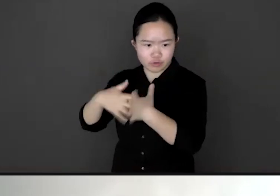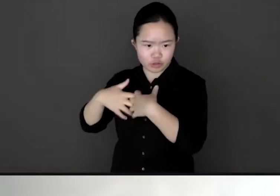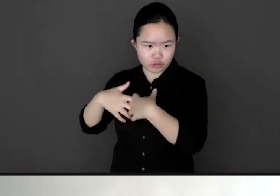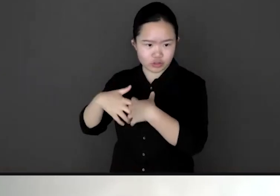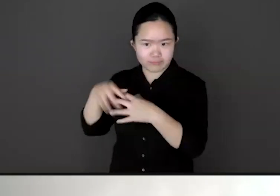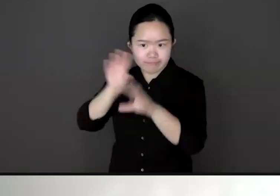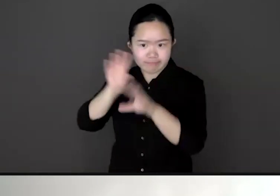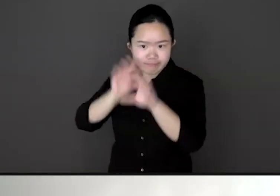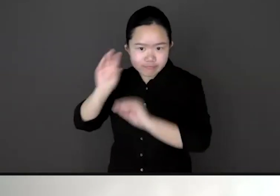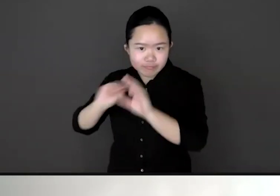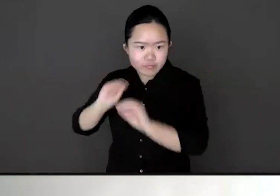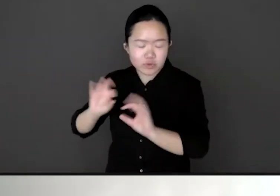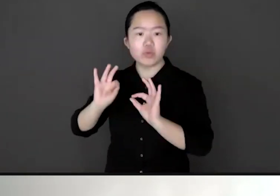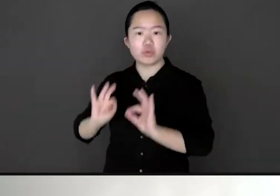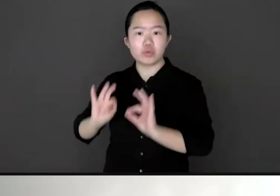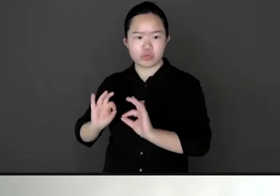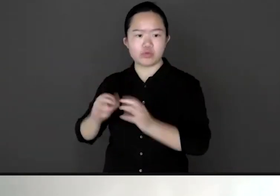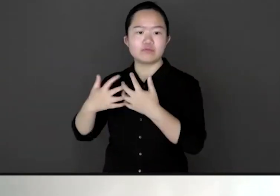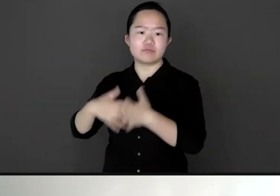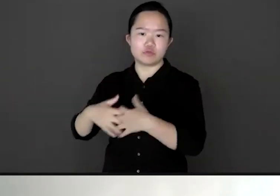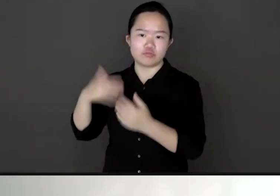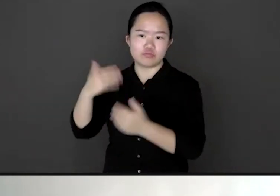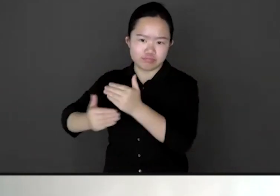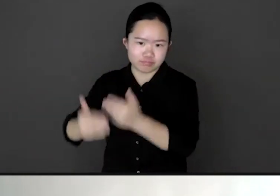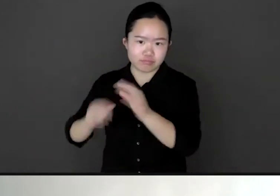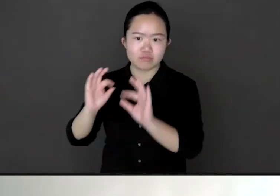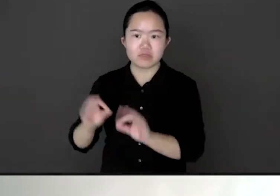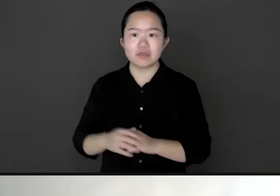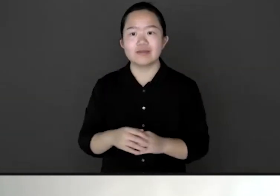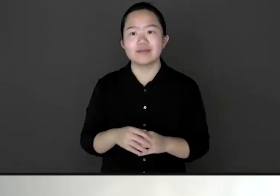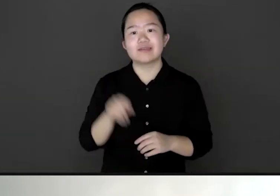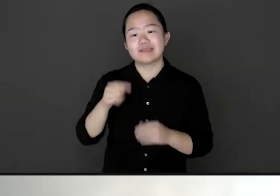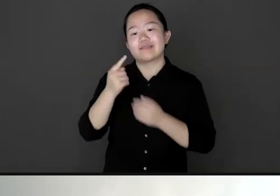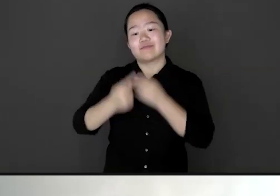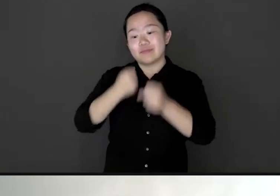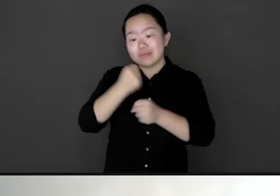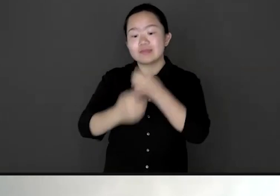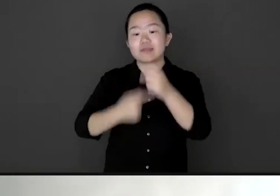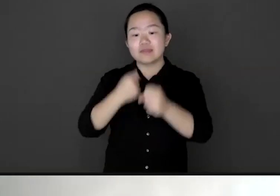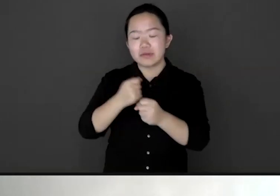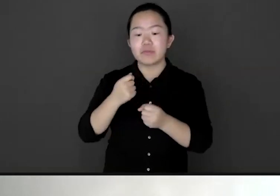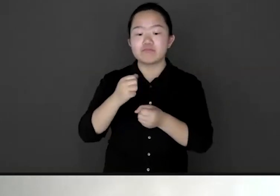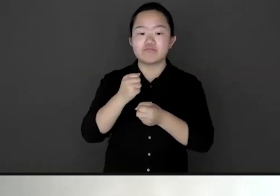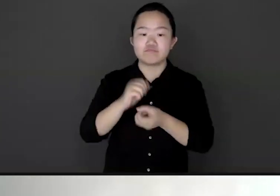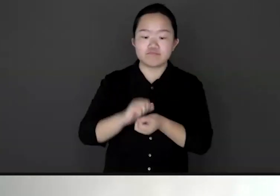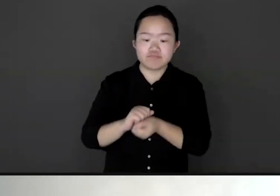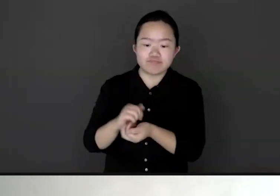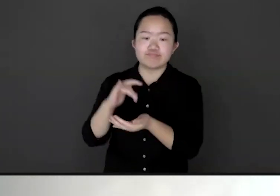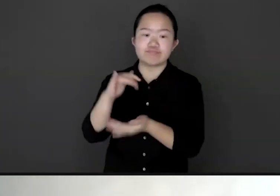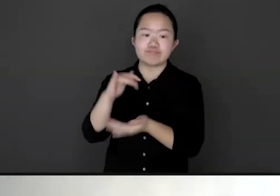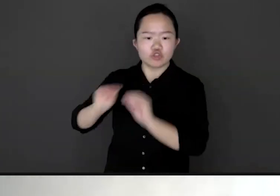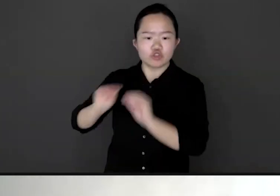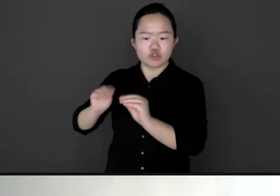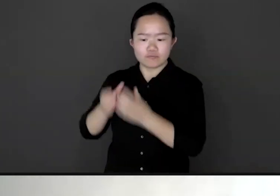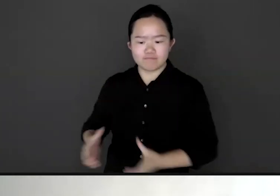bespoke, custom, complex documents, I think we're some way off that, to be blunt. But what I do